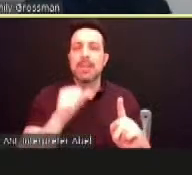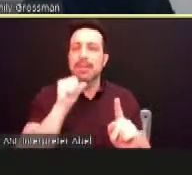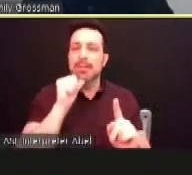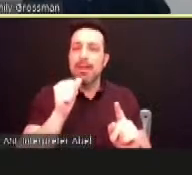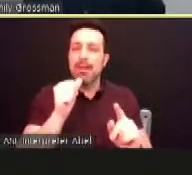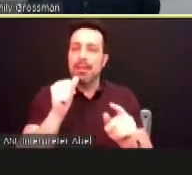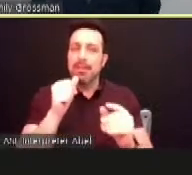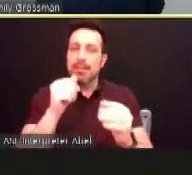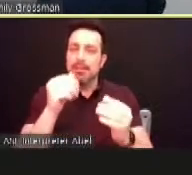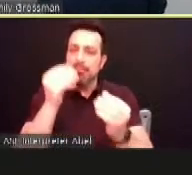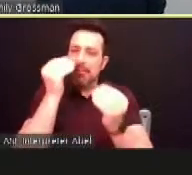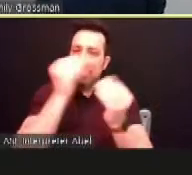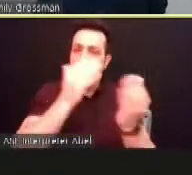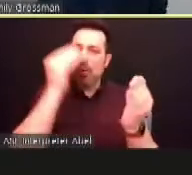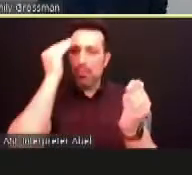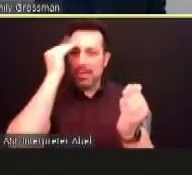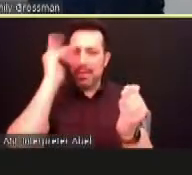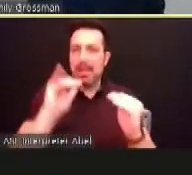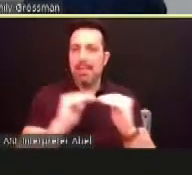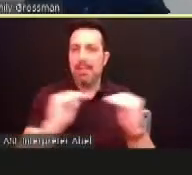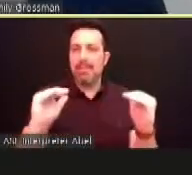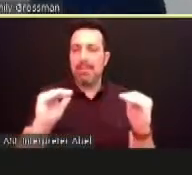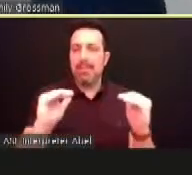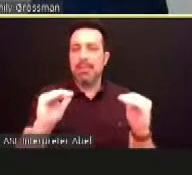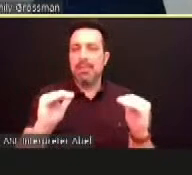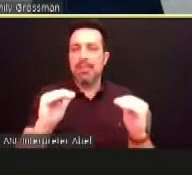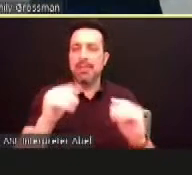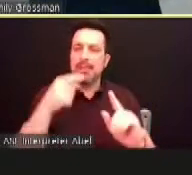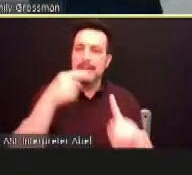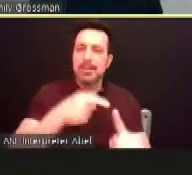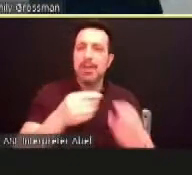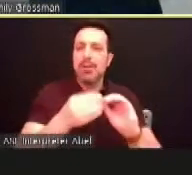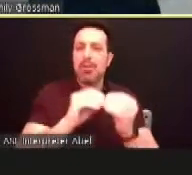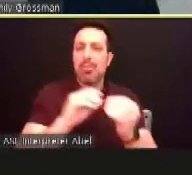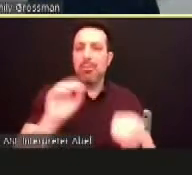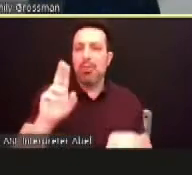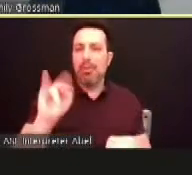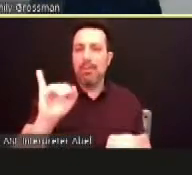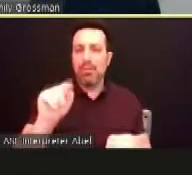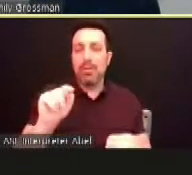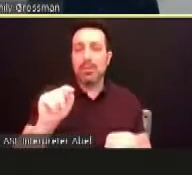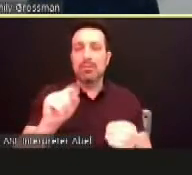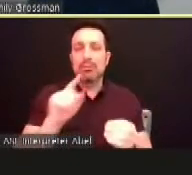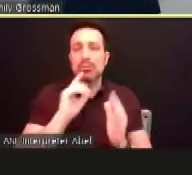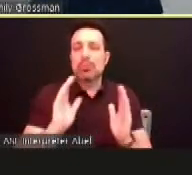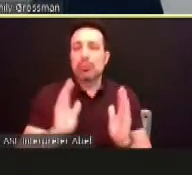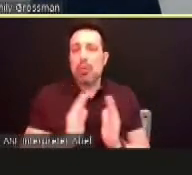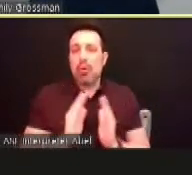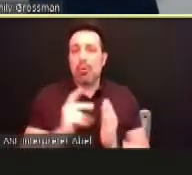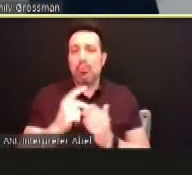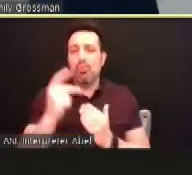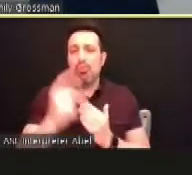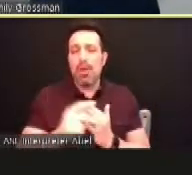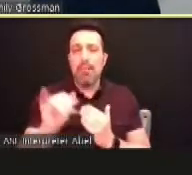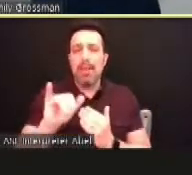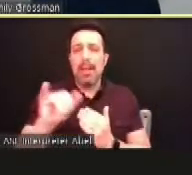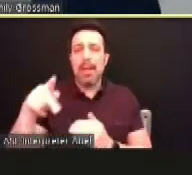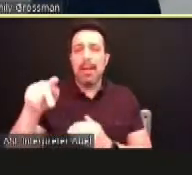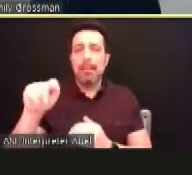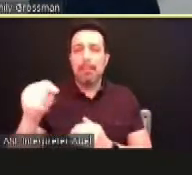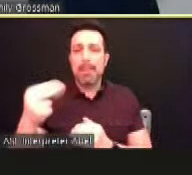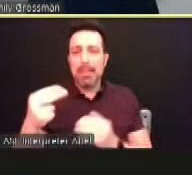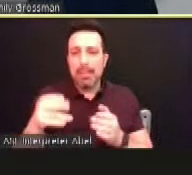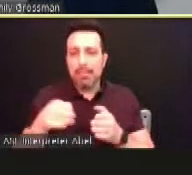informing that level of like where it comes down to the number of units. But smaller programs like the PATH